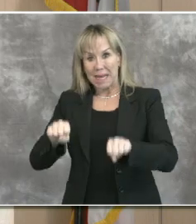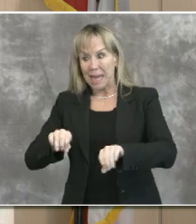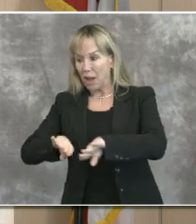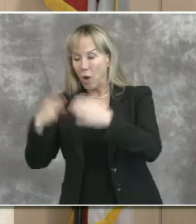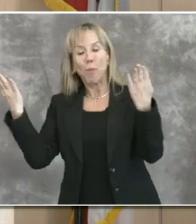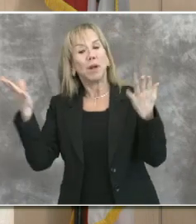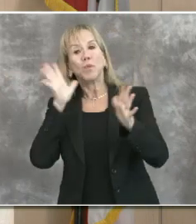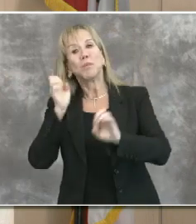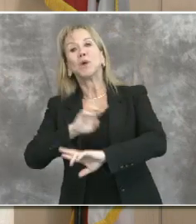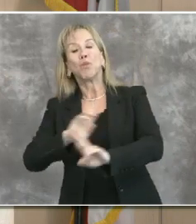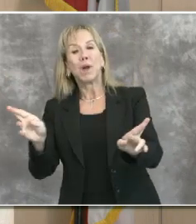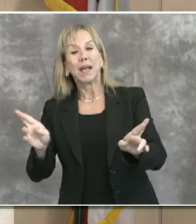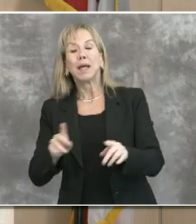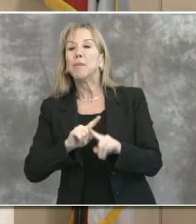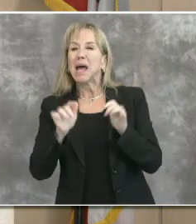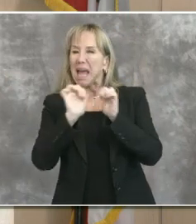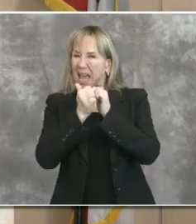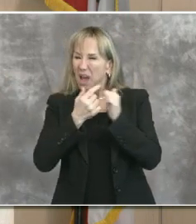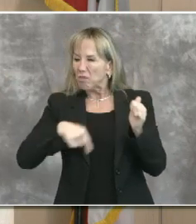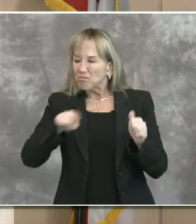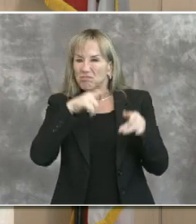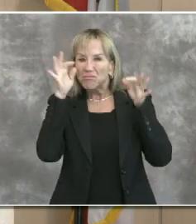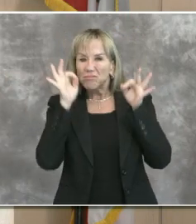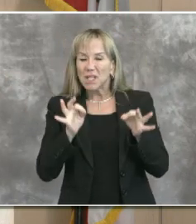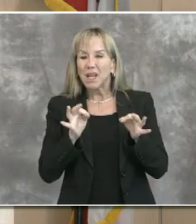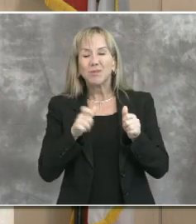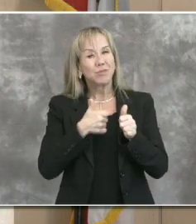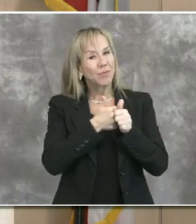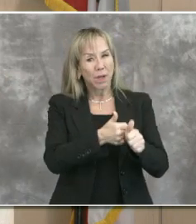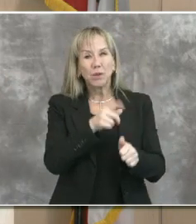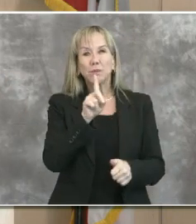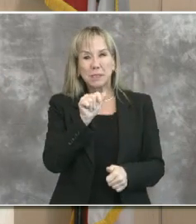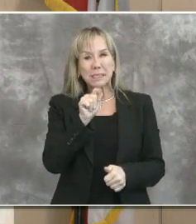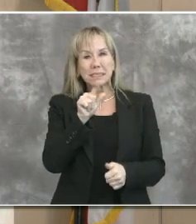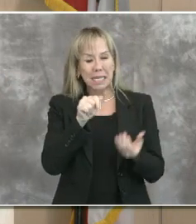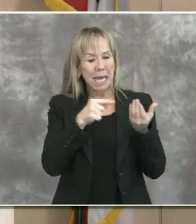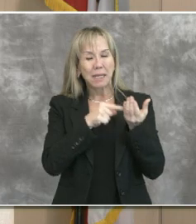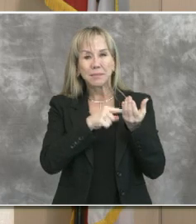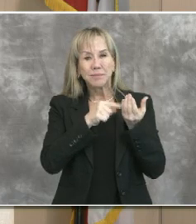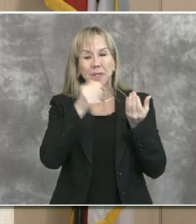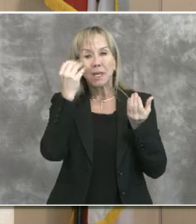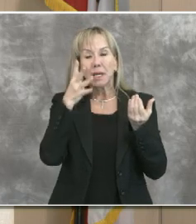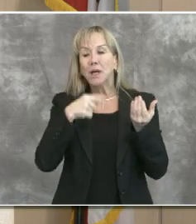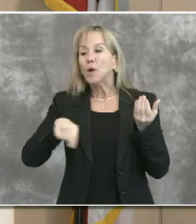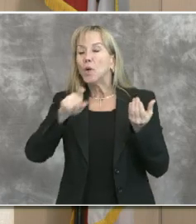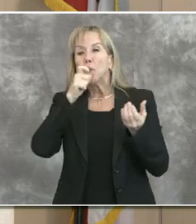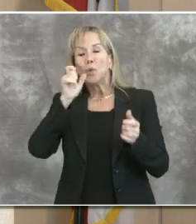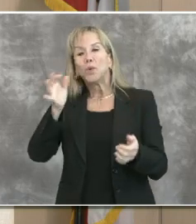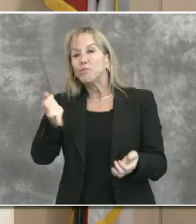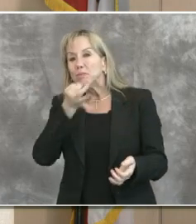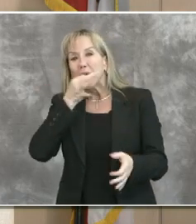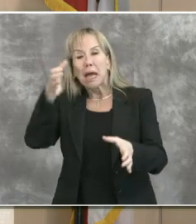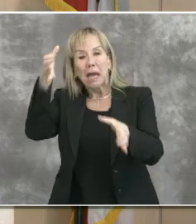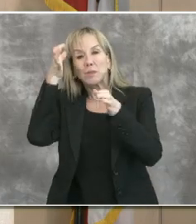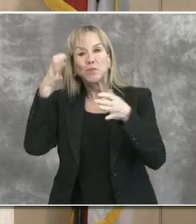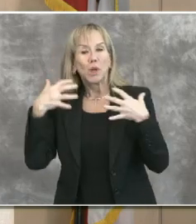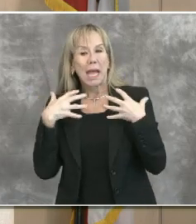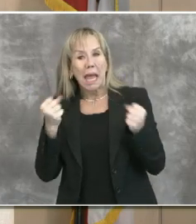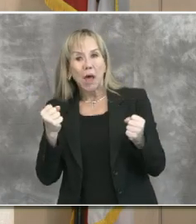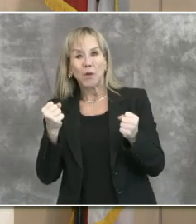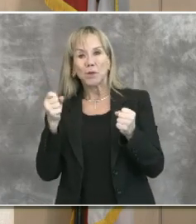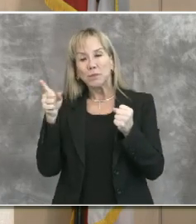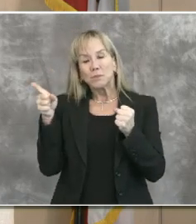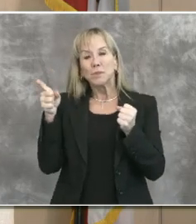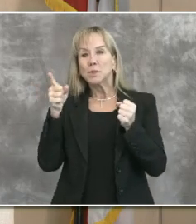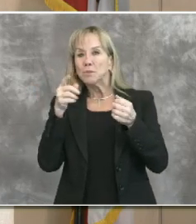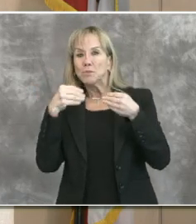open up will be determined by data. The guidelines will be developed by public health experts in consultation with state and federal